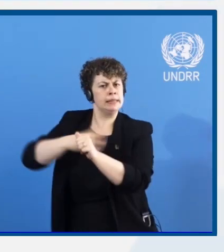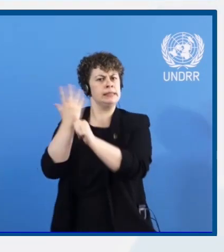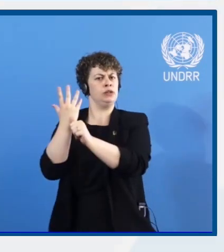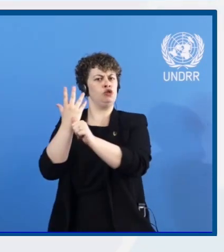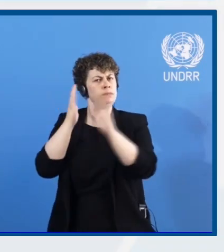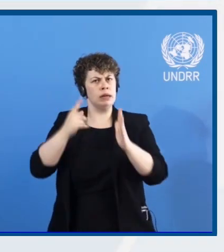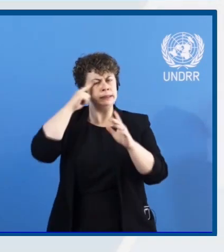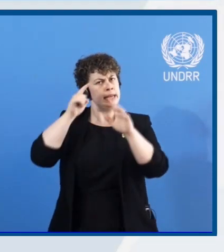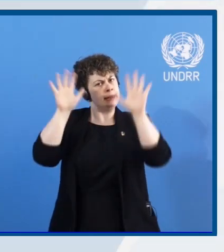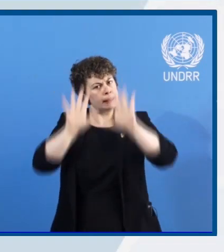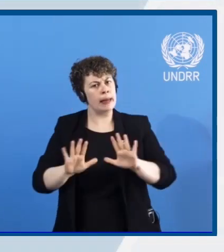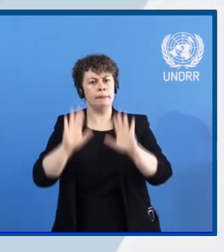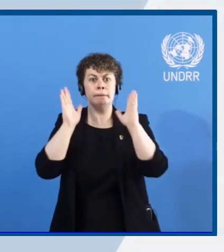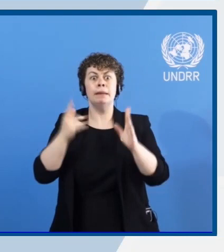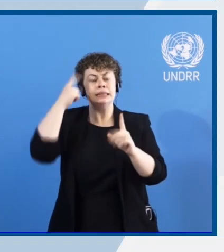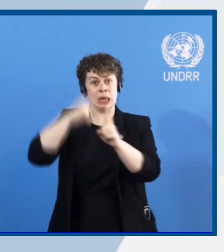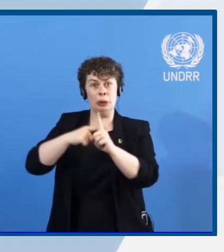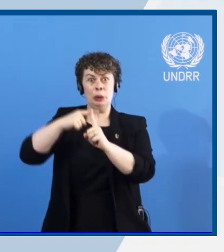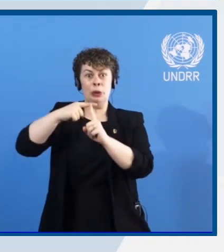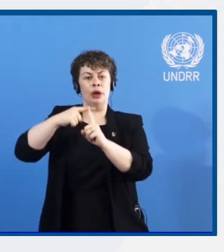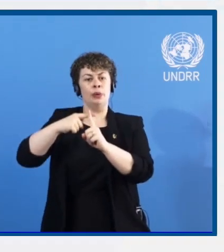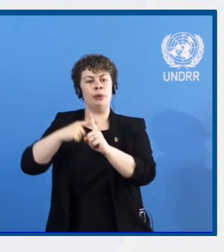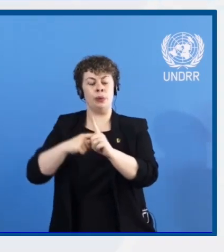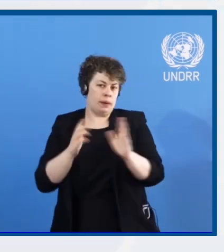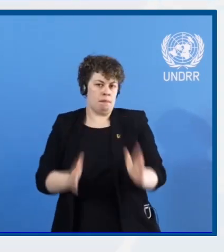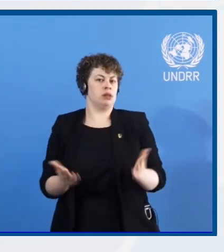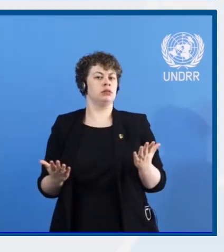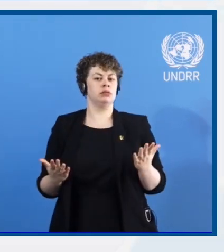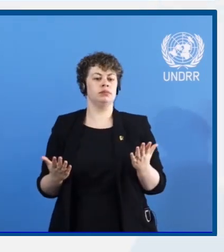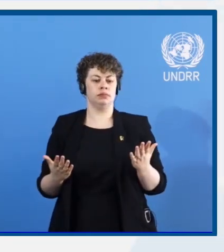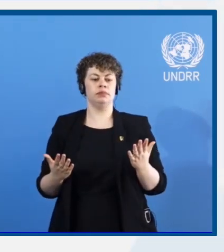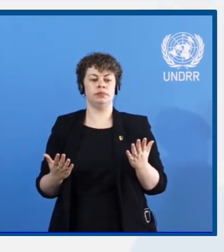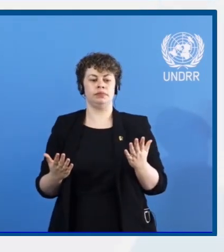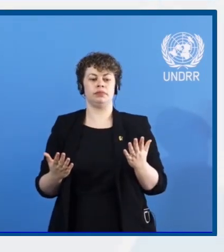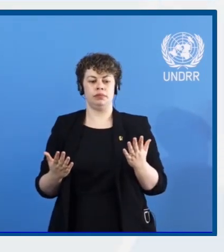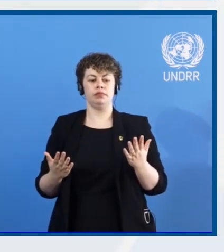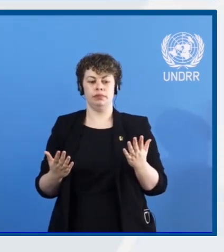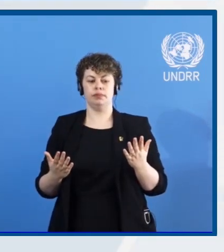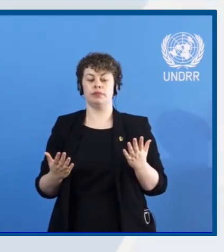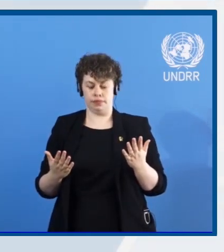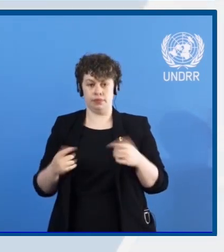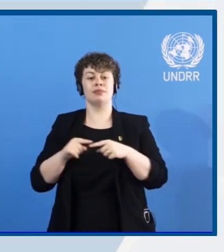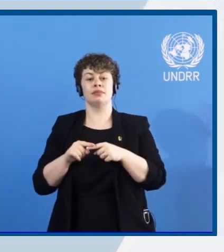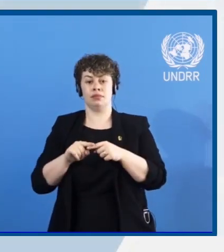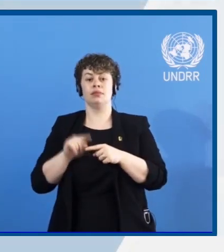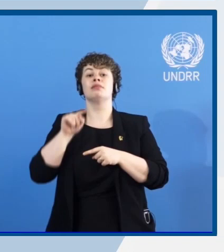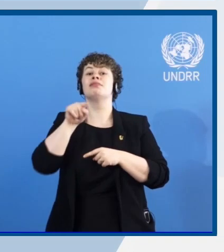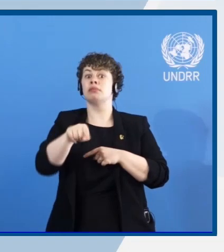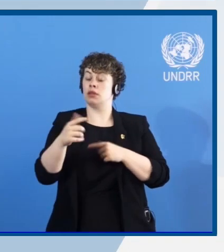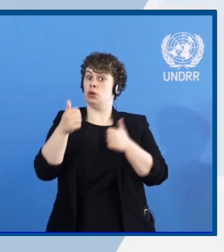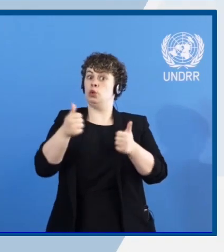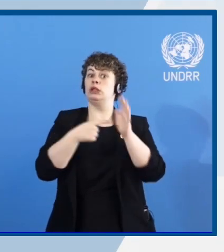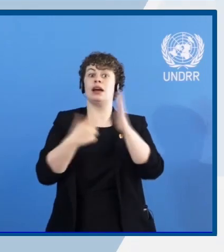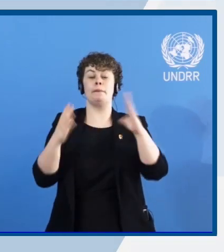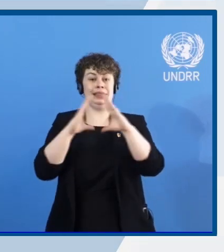I would like to bring the example with the government of Egypt. The first one that have come up with green bonds in